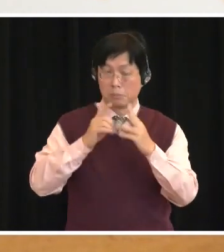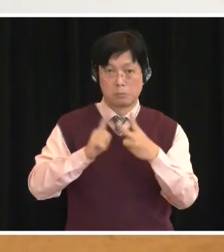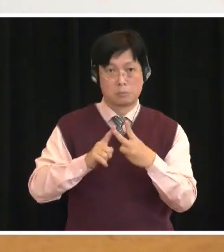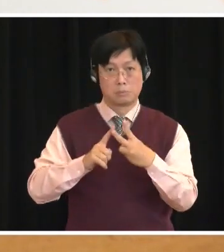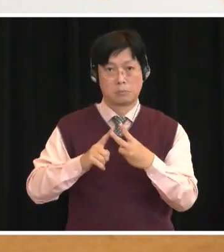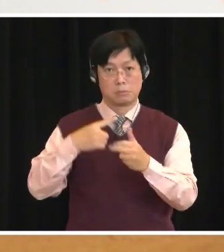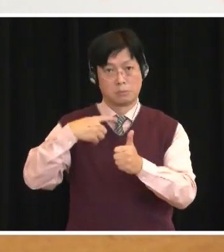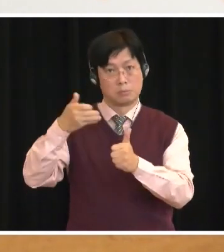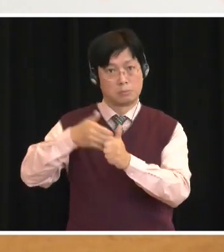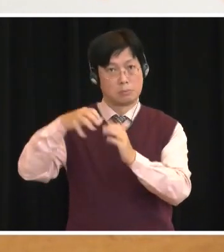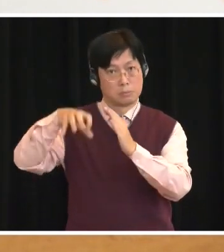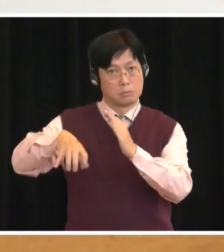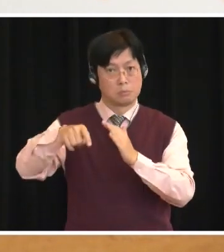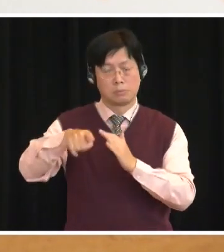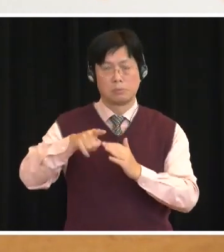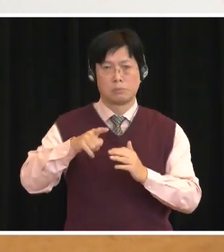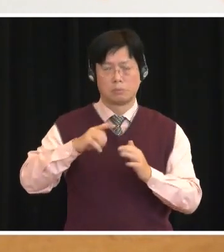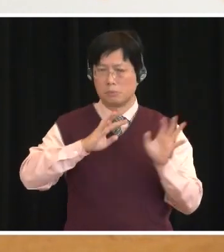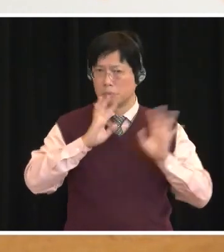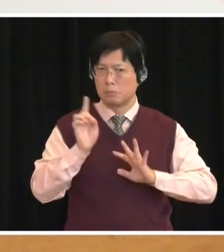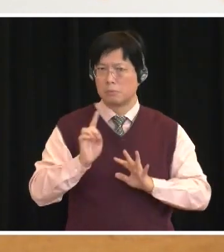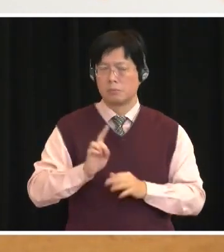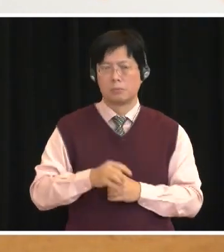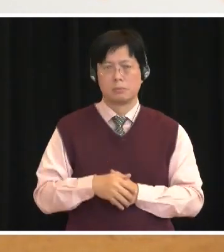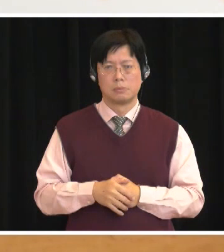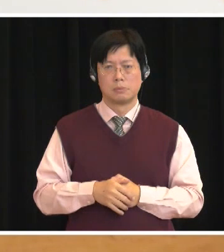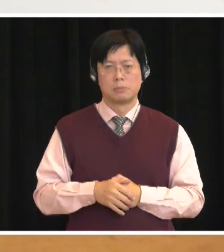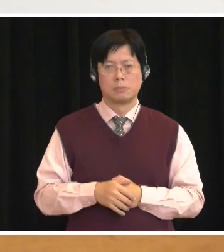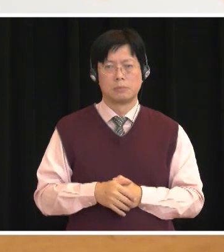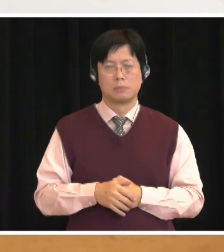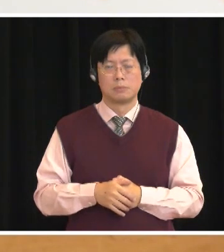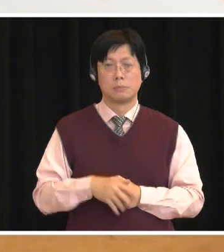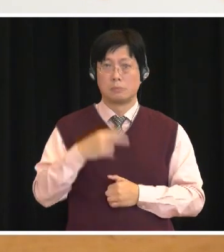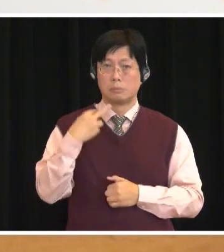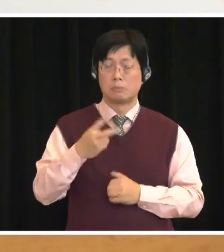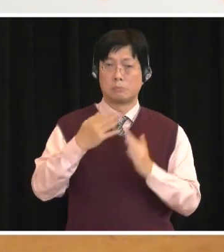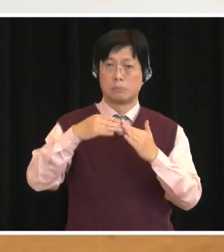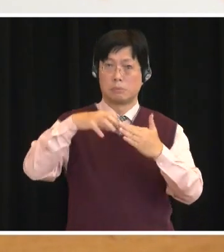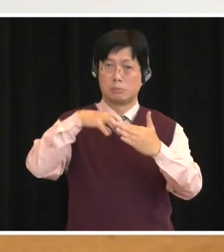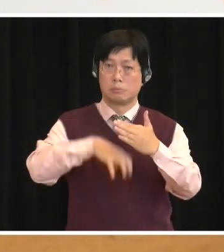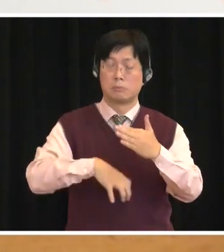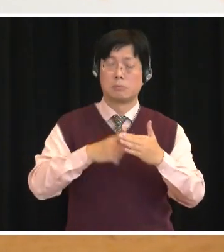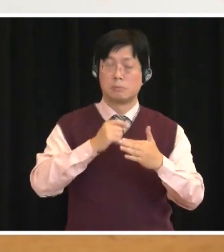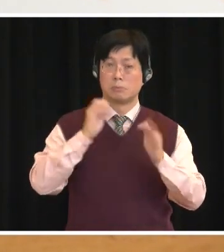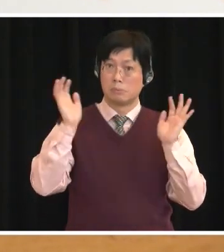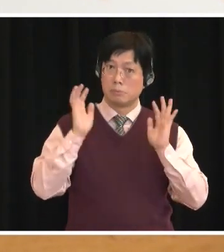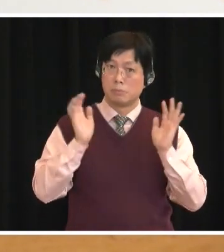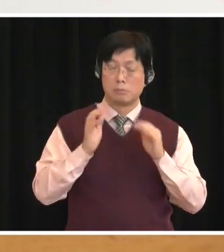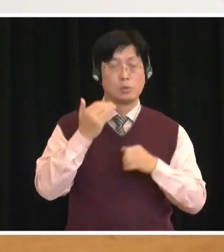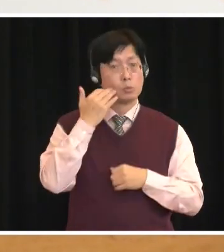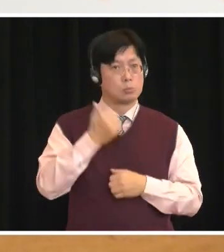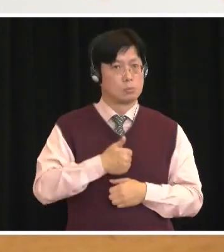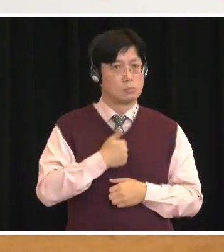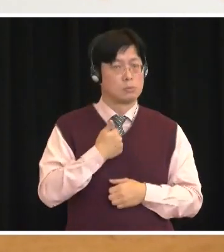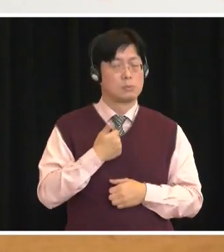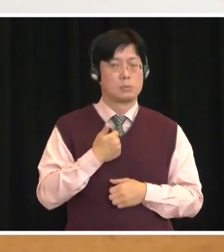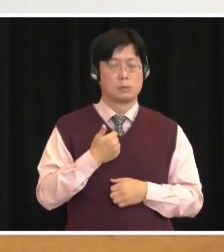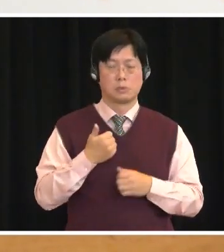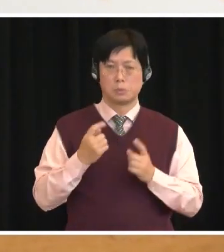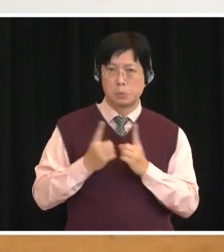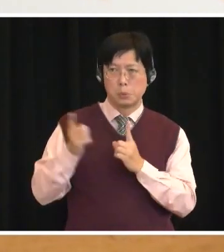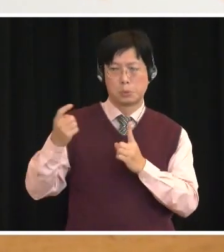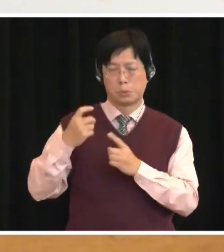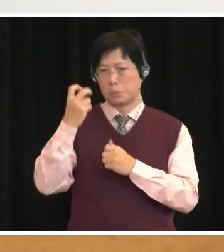can children in these schools complain against misconduct with regard to